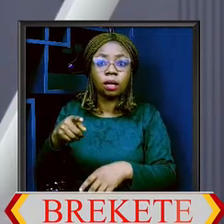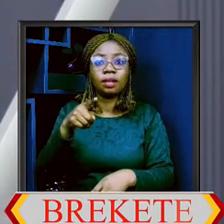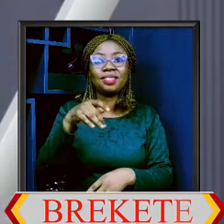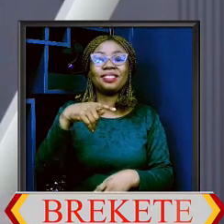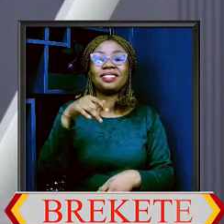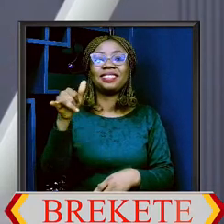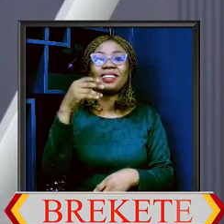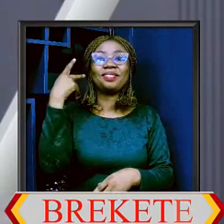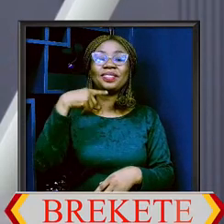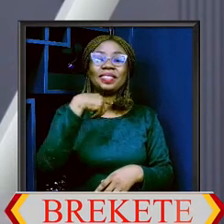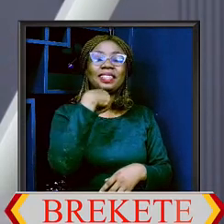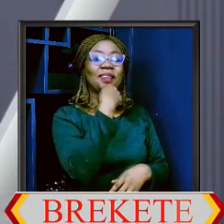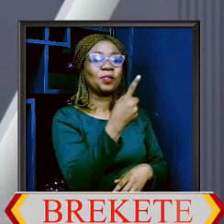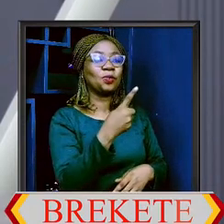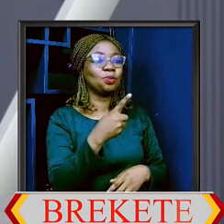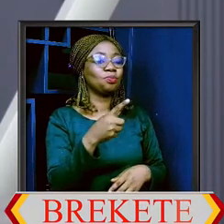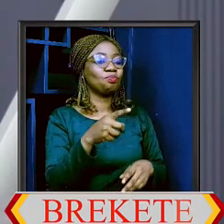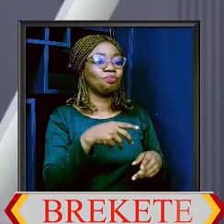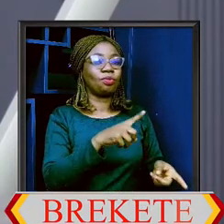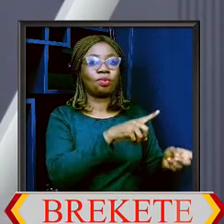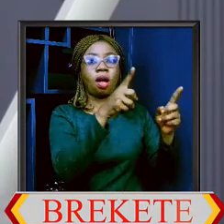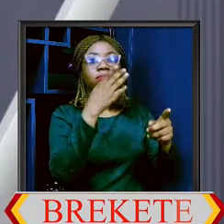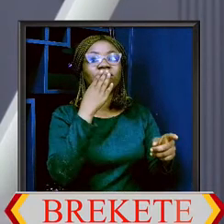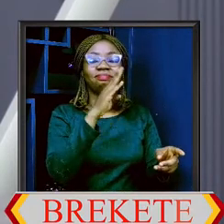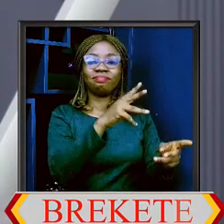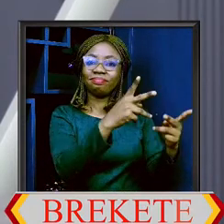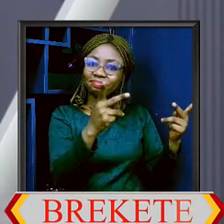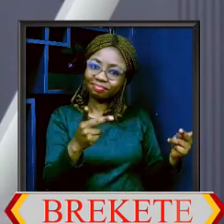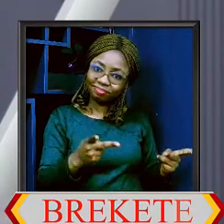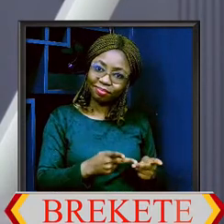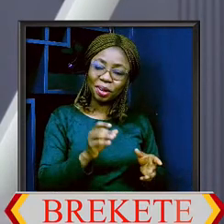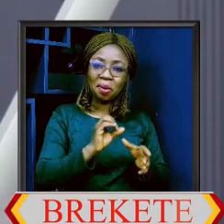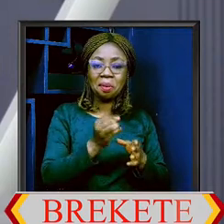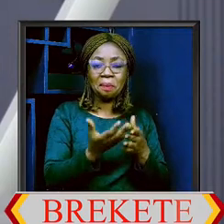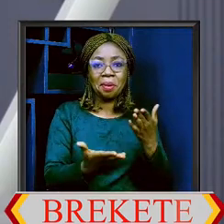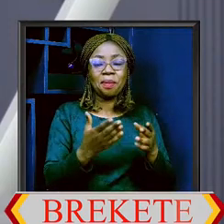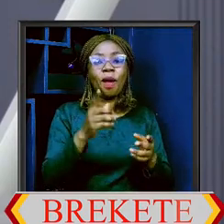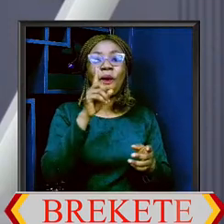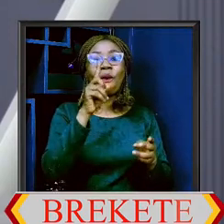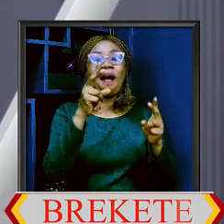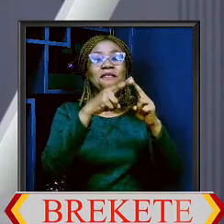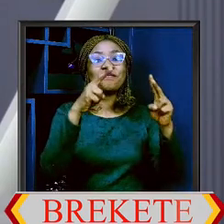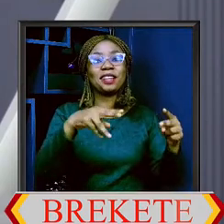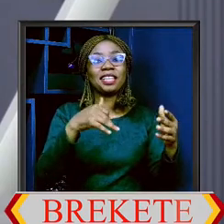say make you go or you go one